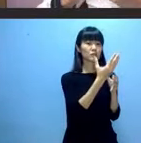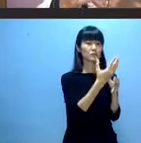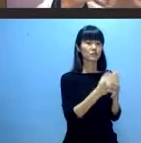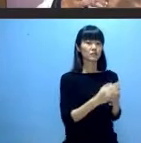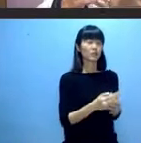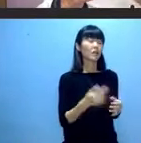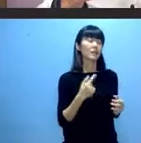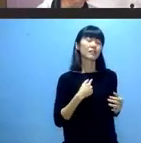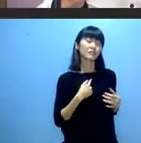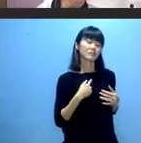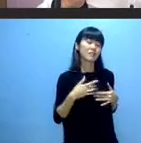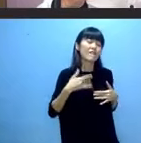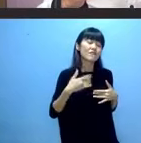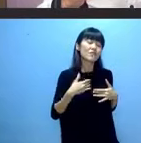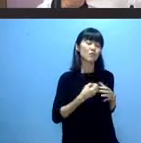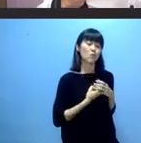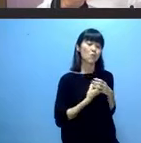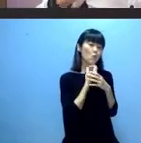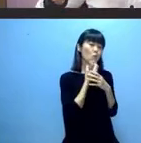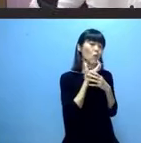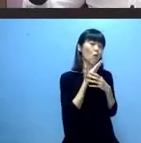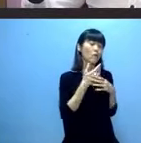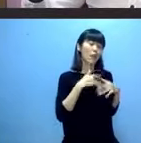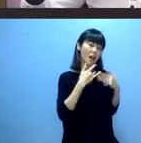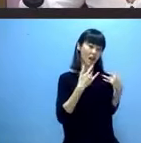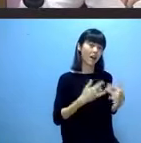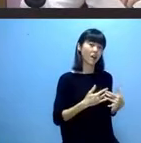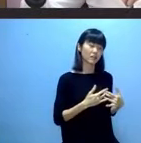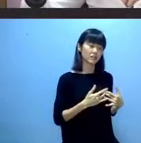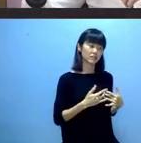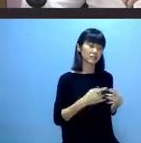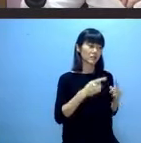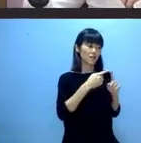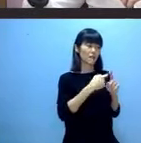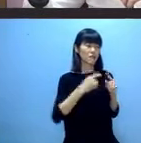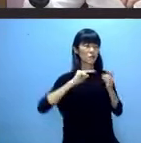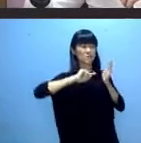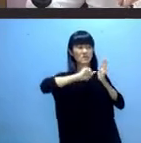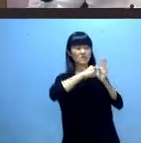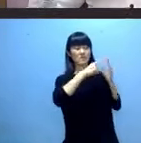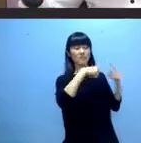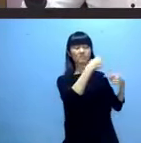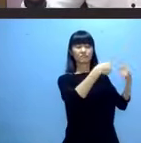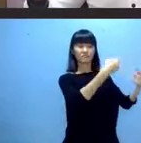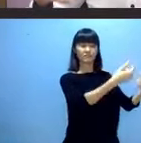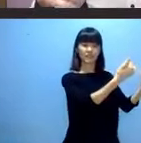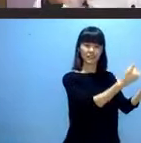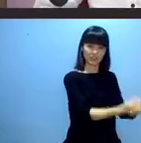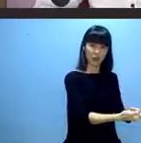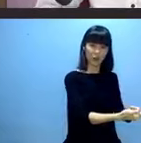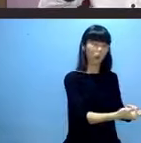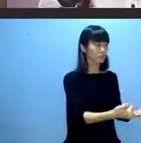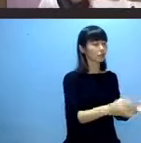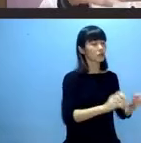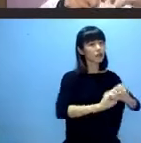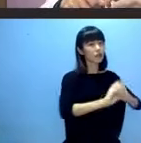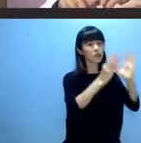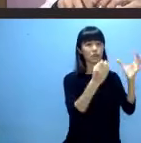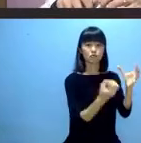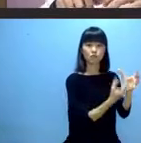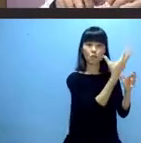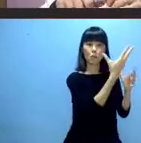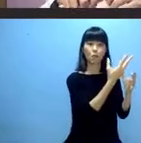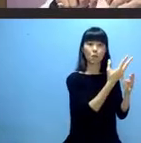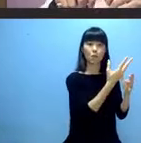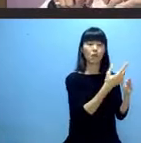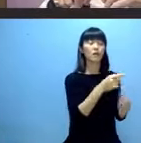I'm very happy that, you know, from where you guys were to where you guys are right now, there is very clear growth, both for you as a leader